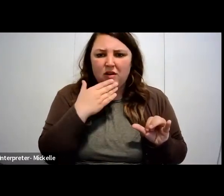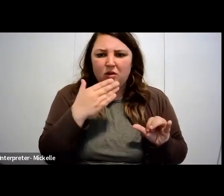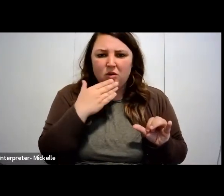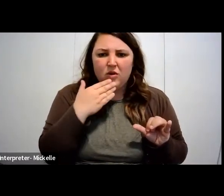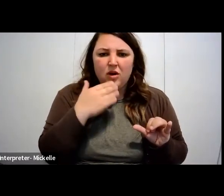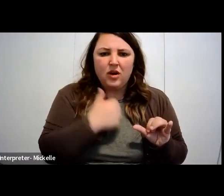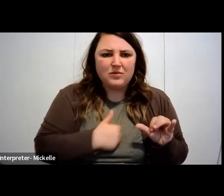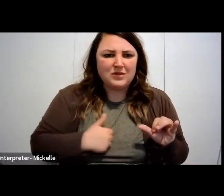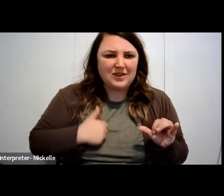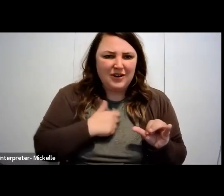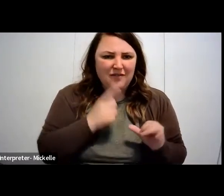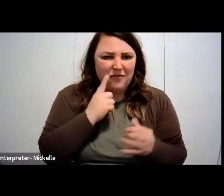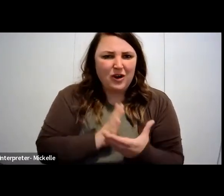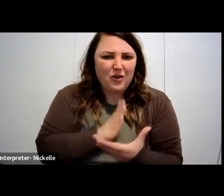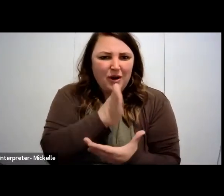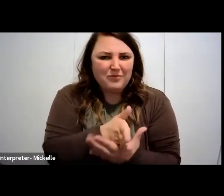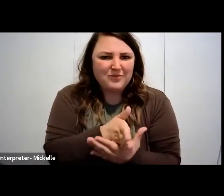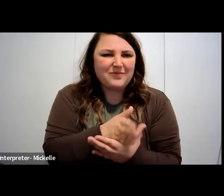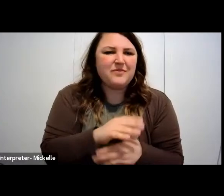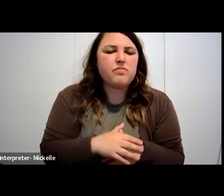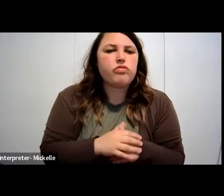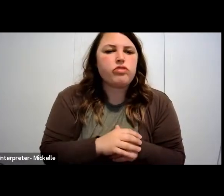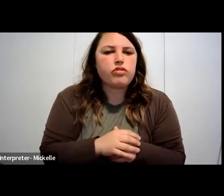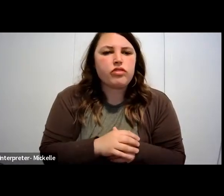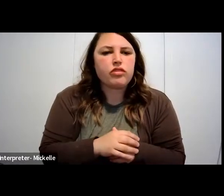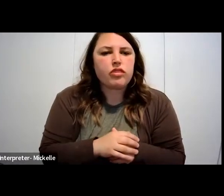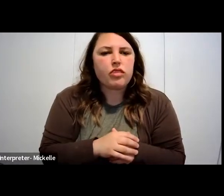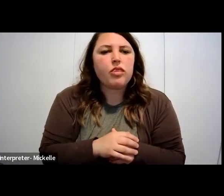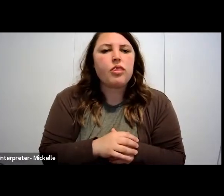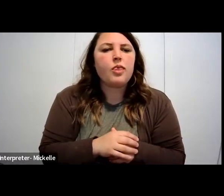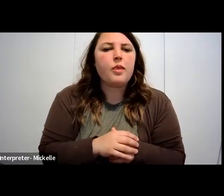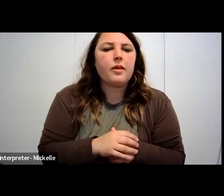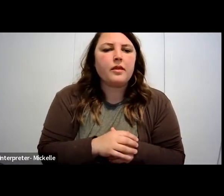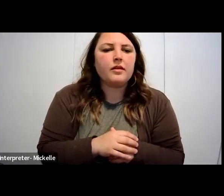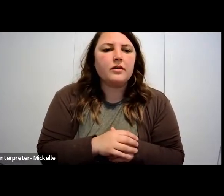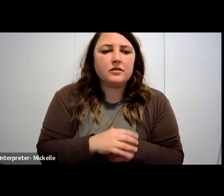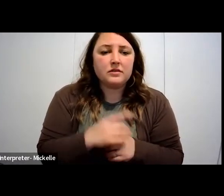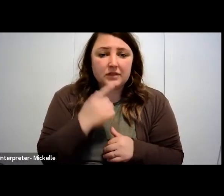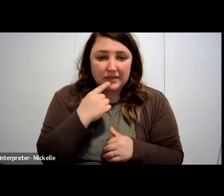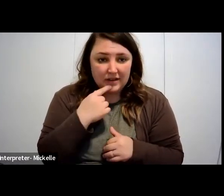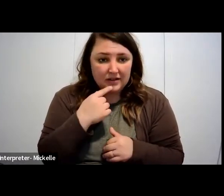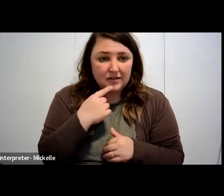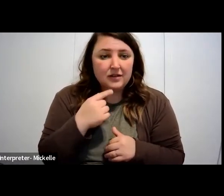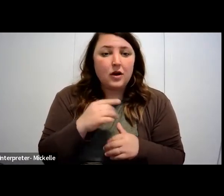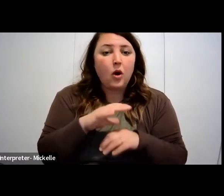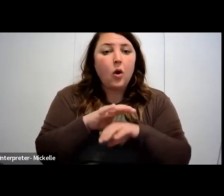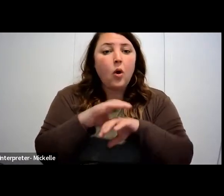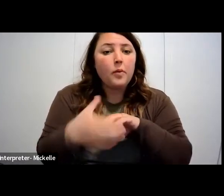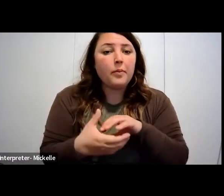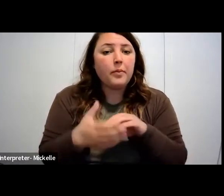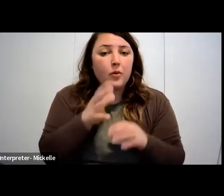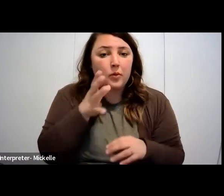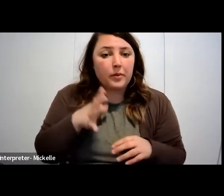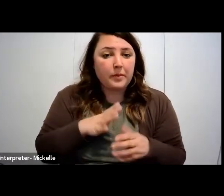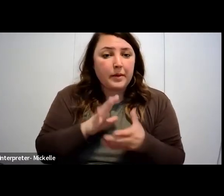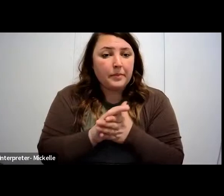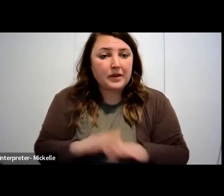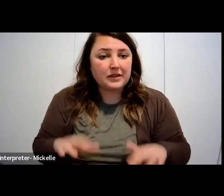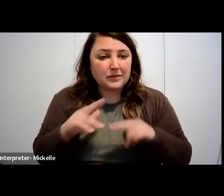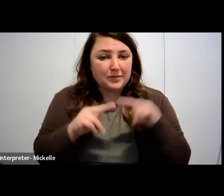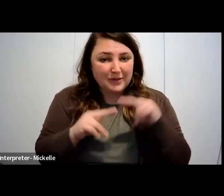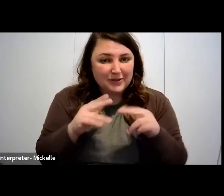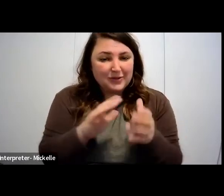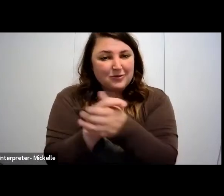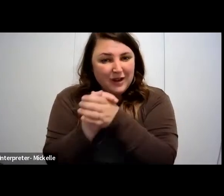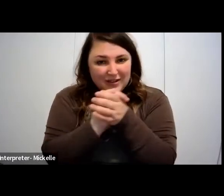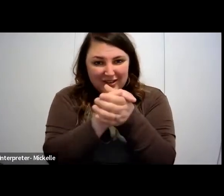this inconvenience. So I was saying that Global Network of Women Peace Builders offers its warmest congratulations